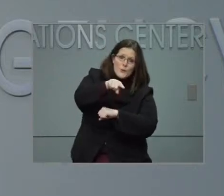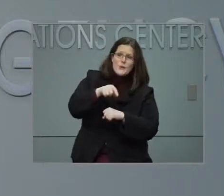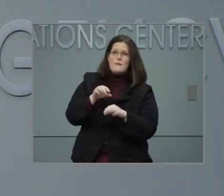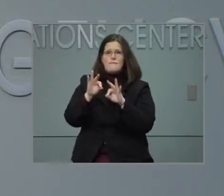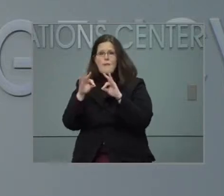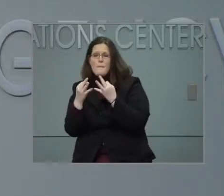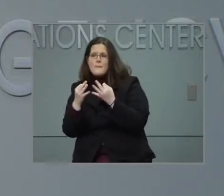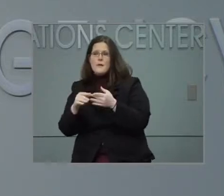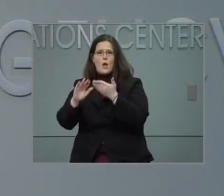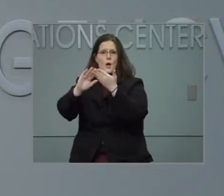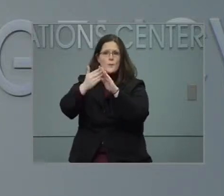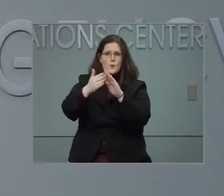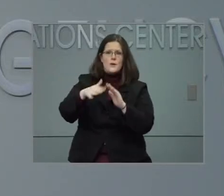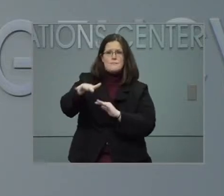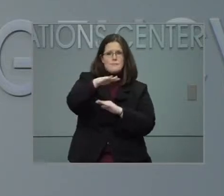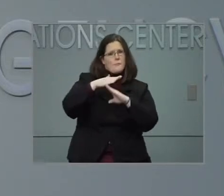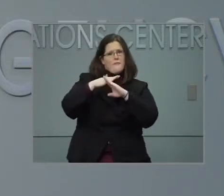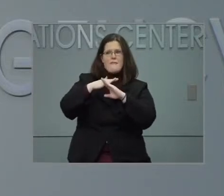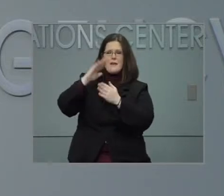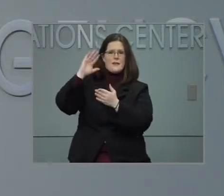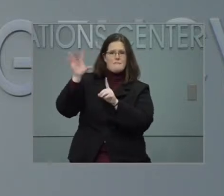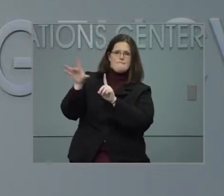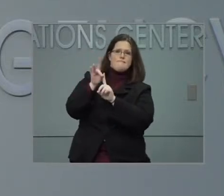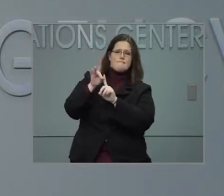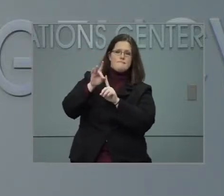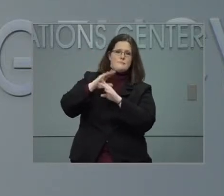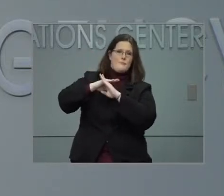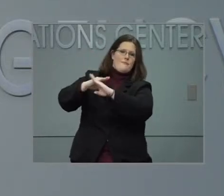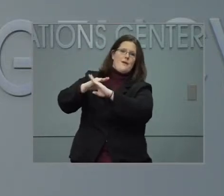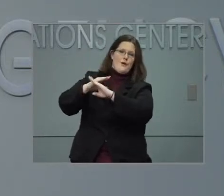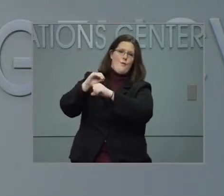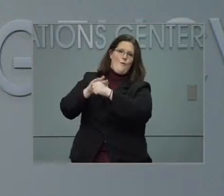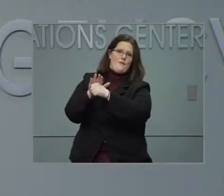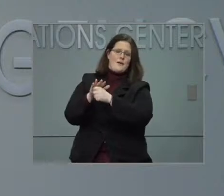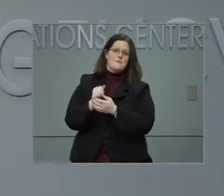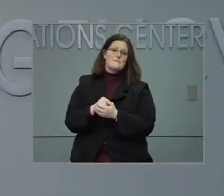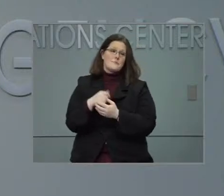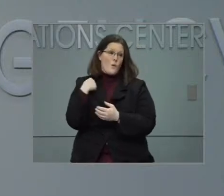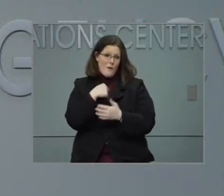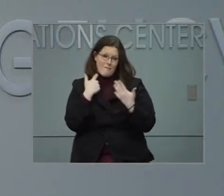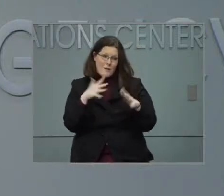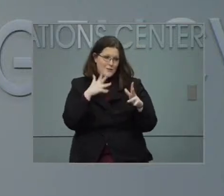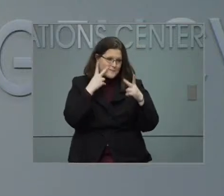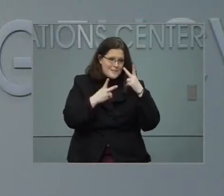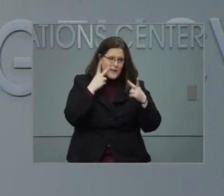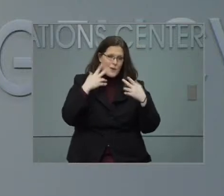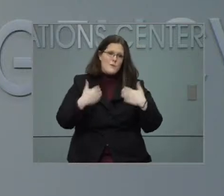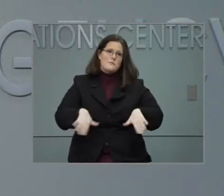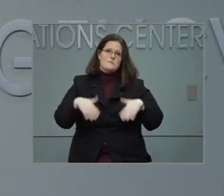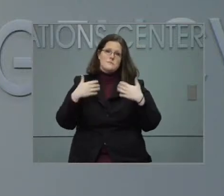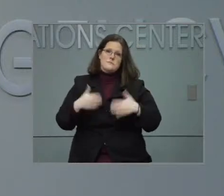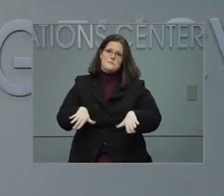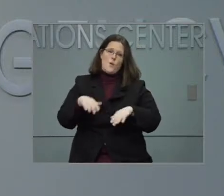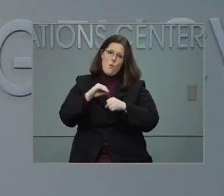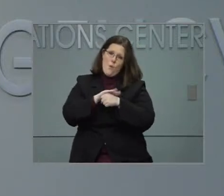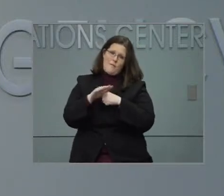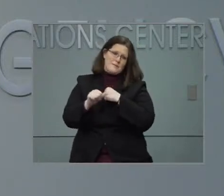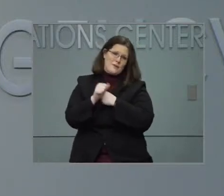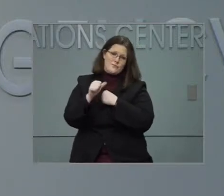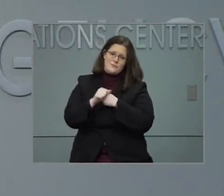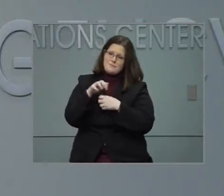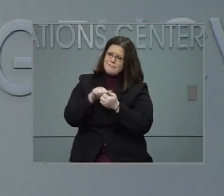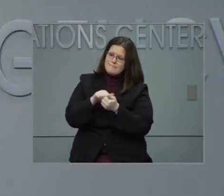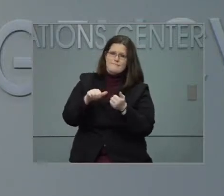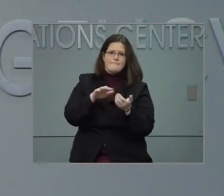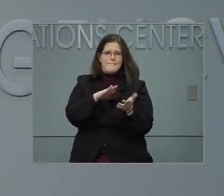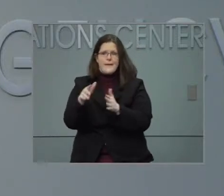community from getting COVID. And unfortunately, we have seen that COVID can be deadly here in our state and around the world. And